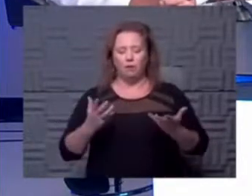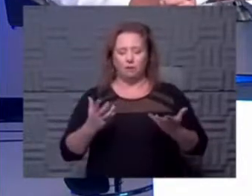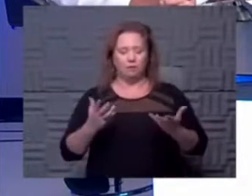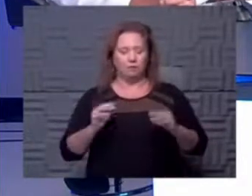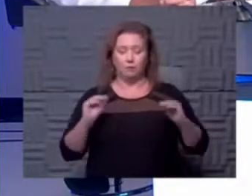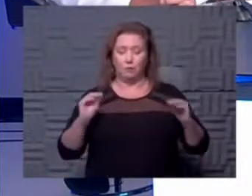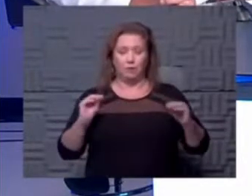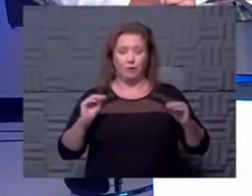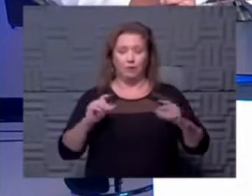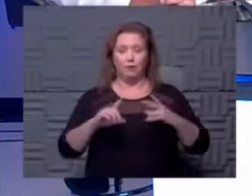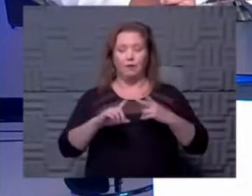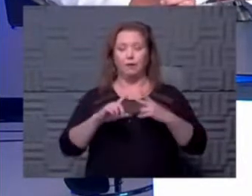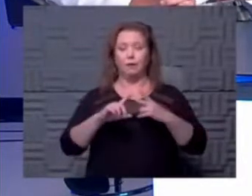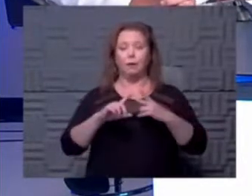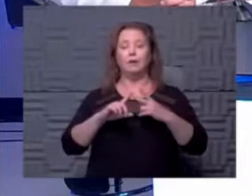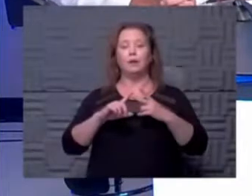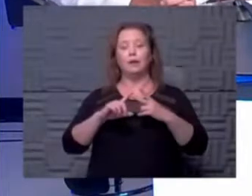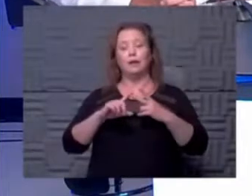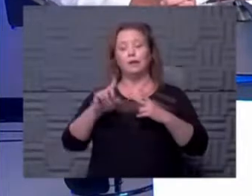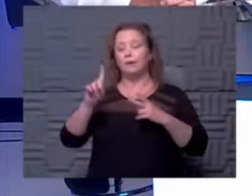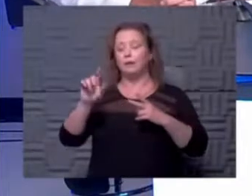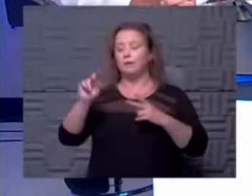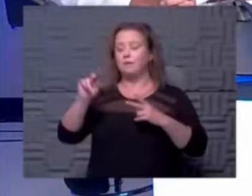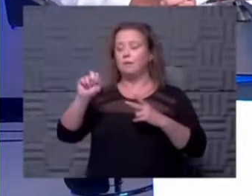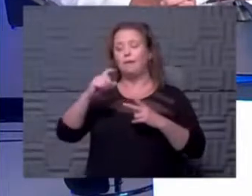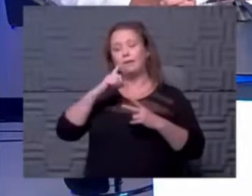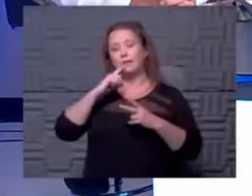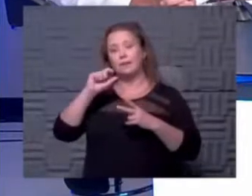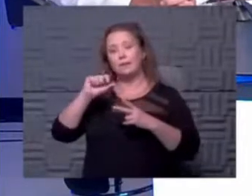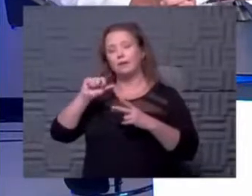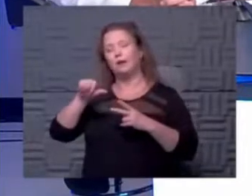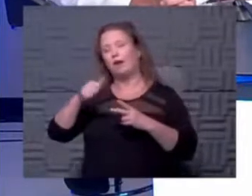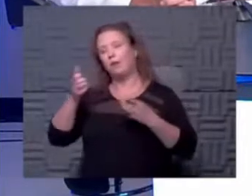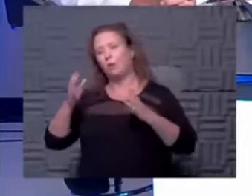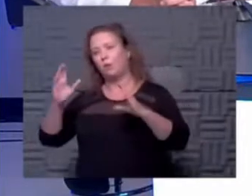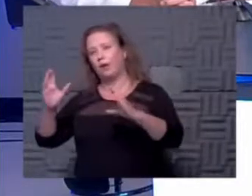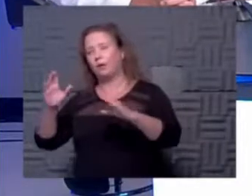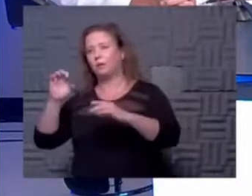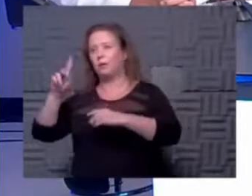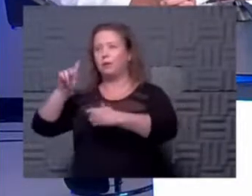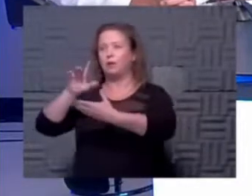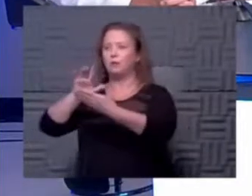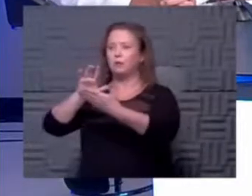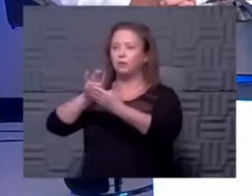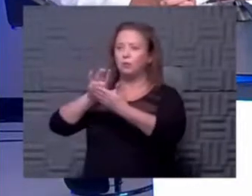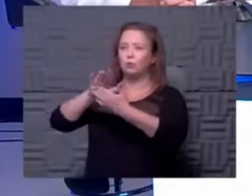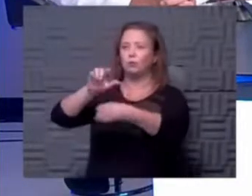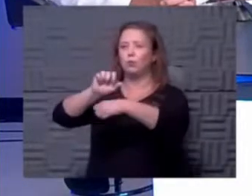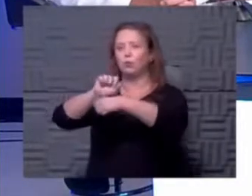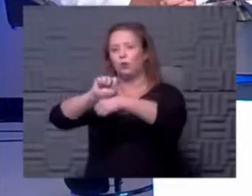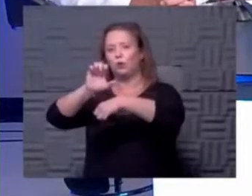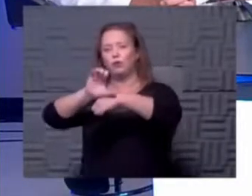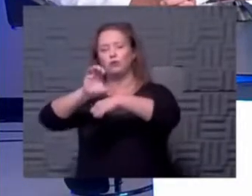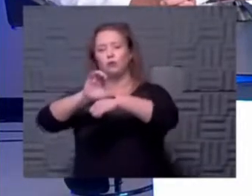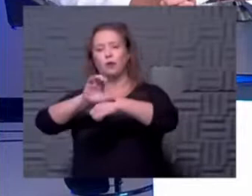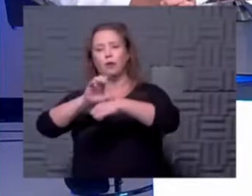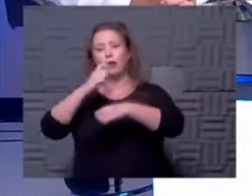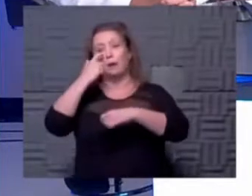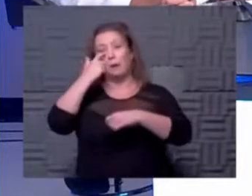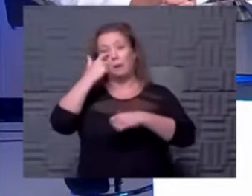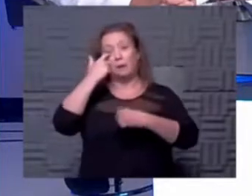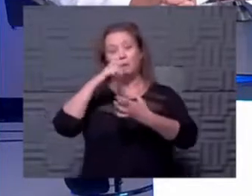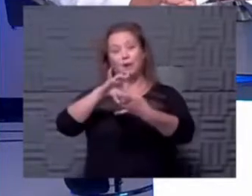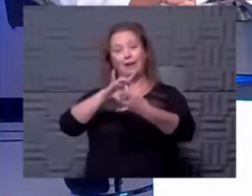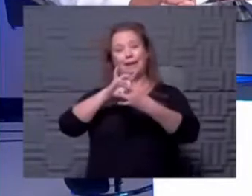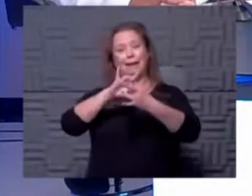relate to that. And then Donna says, are there other ways, other than going back to work and school and church in person, that we can still be creative and try to